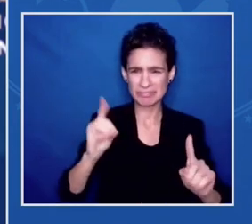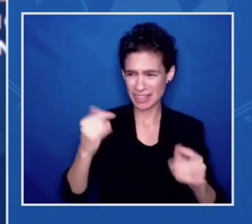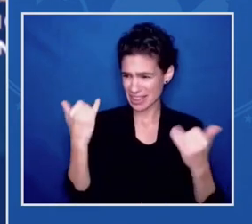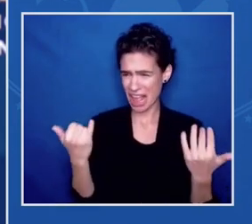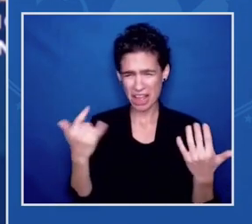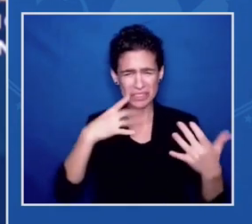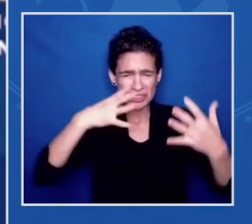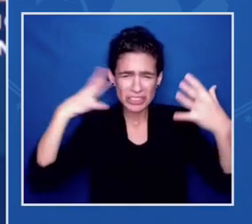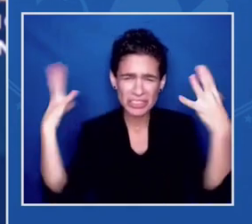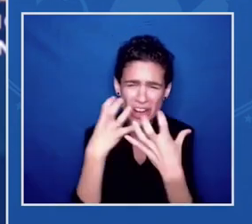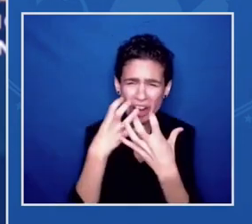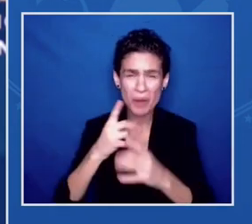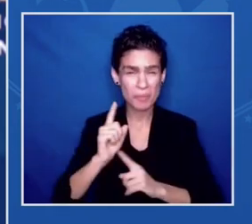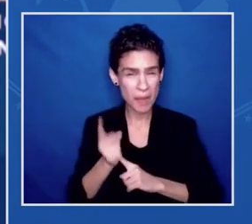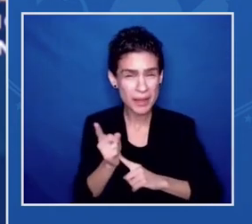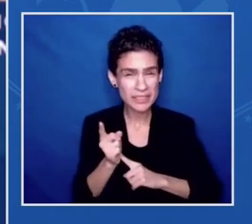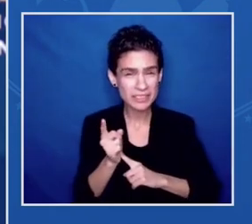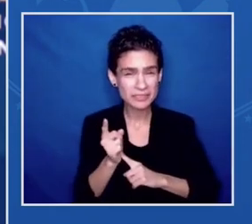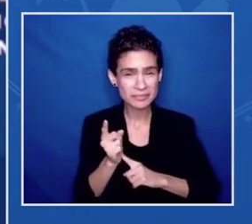moment.